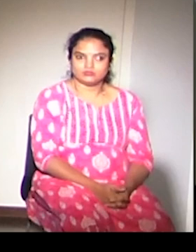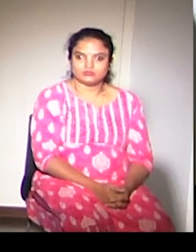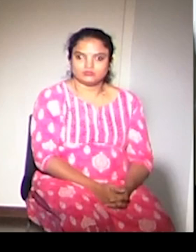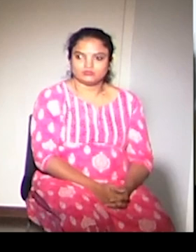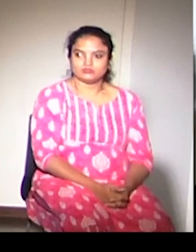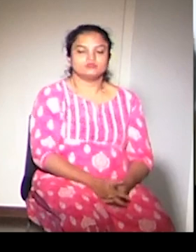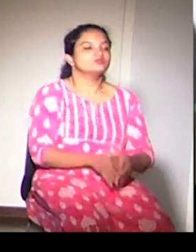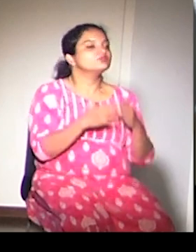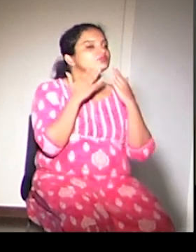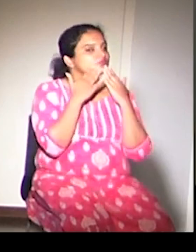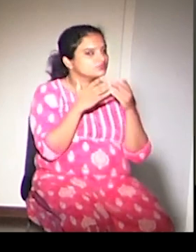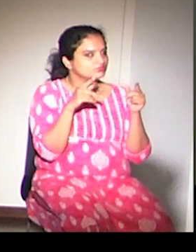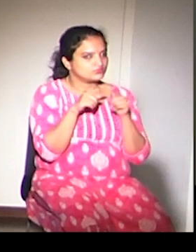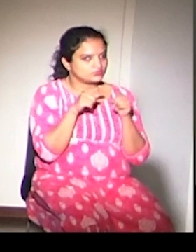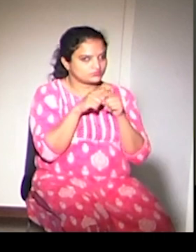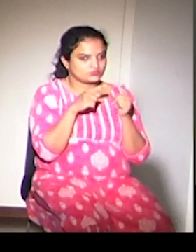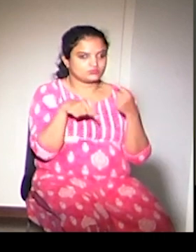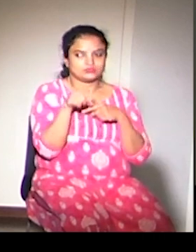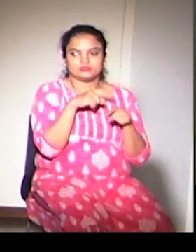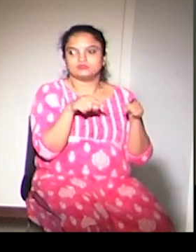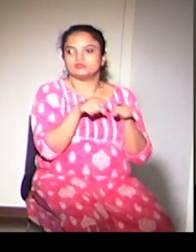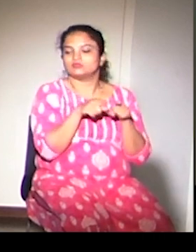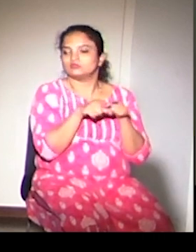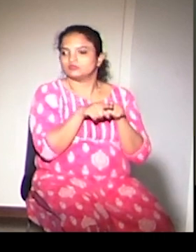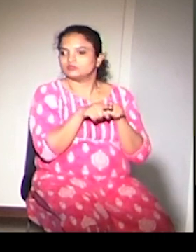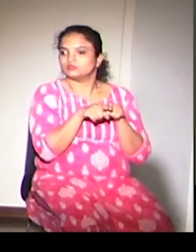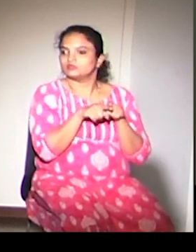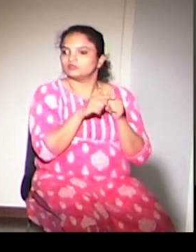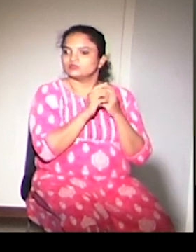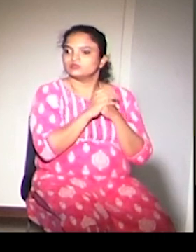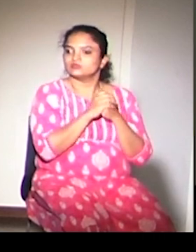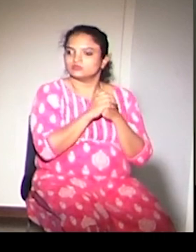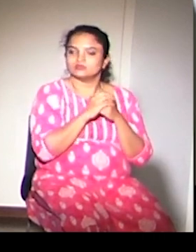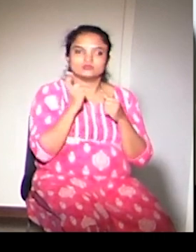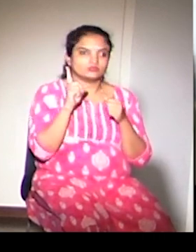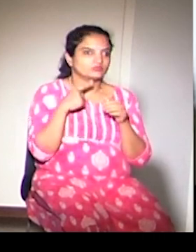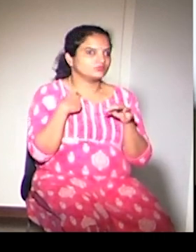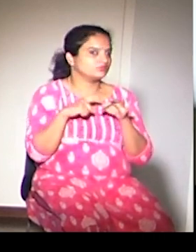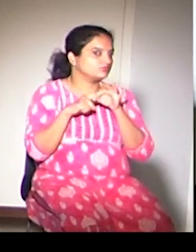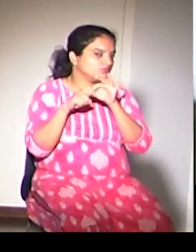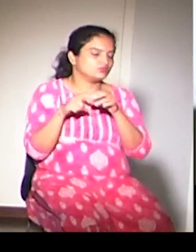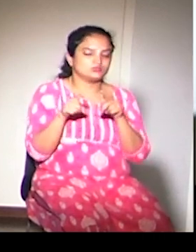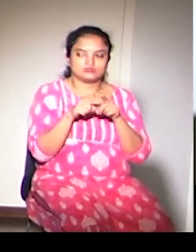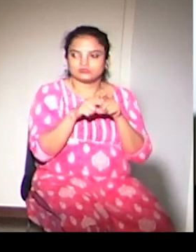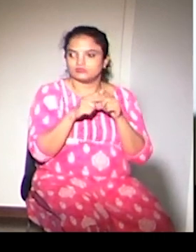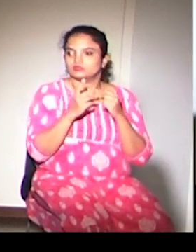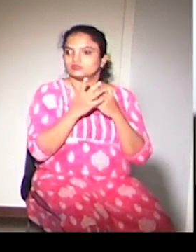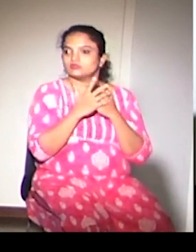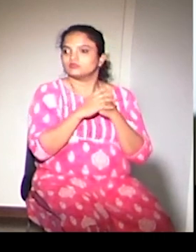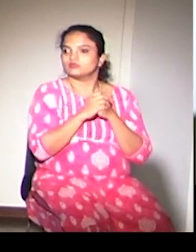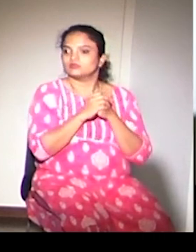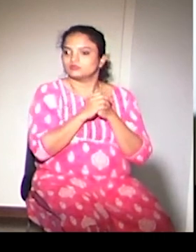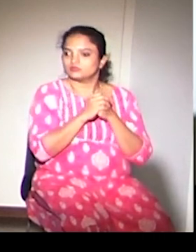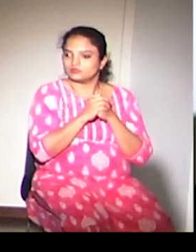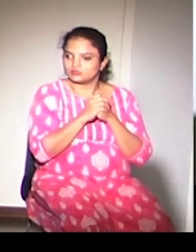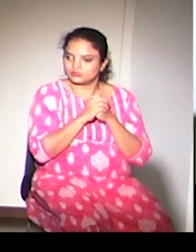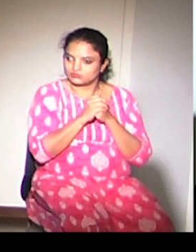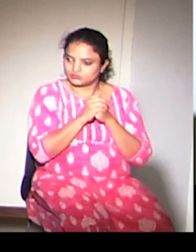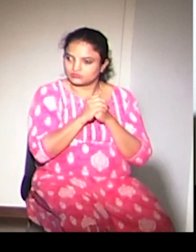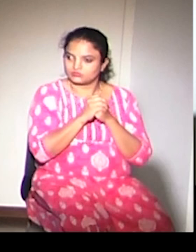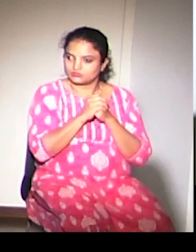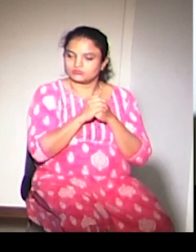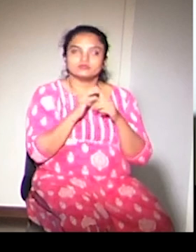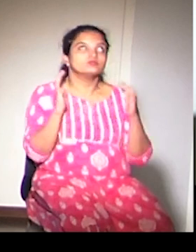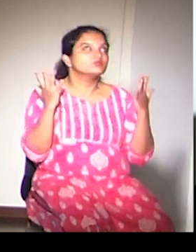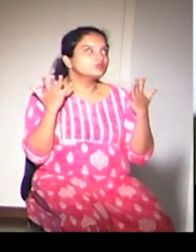Thank you, Arthur. That was a really illuminating talk. I have a question because you said rightly that tiles